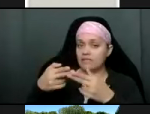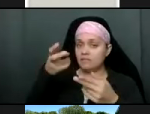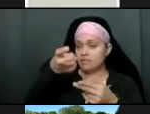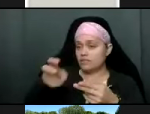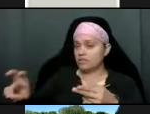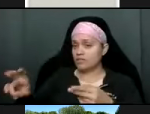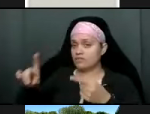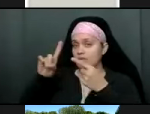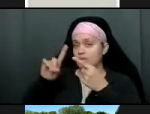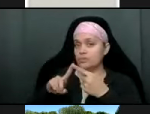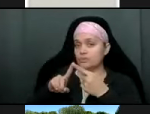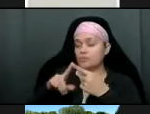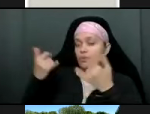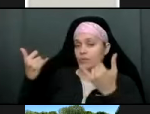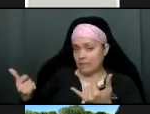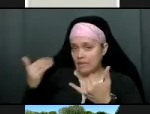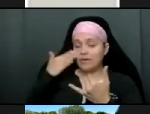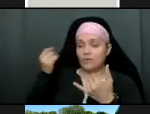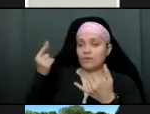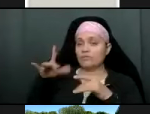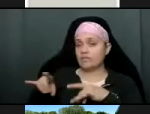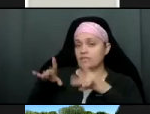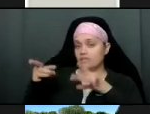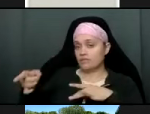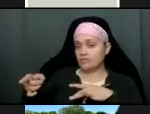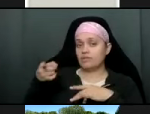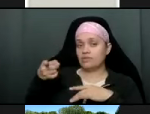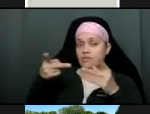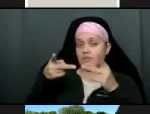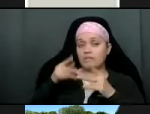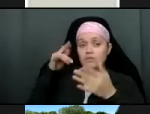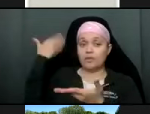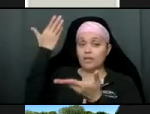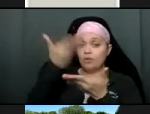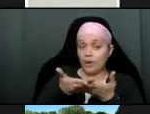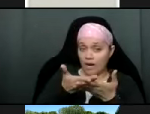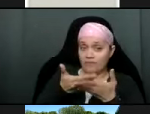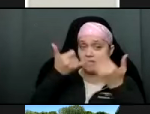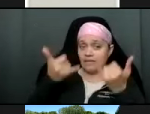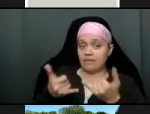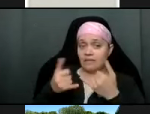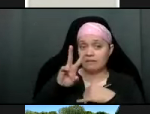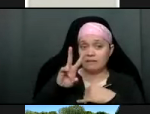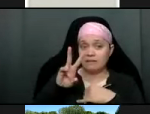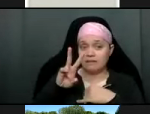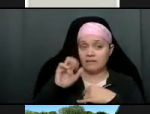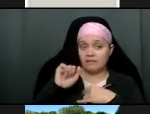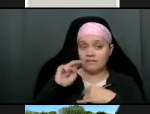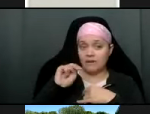over to what we now understand. And this place where he landed is now called Vanuatu.